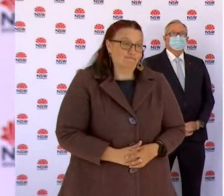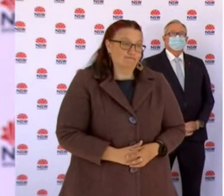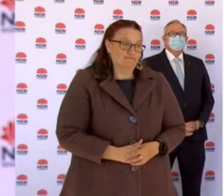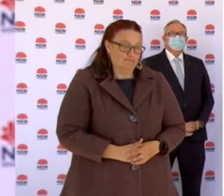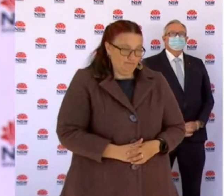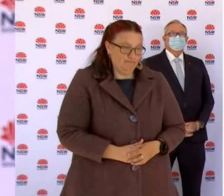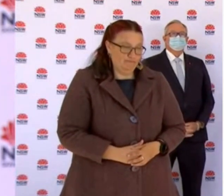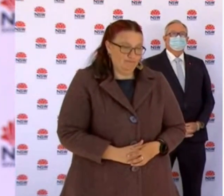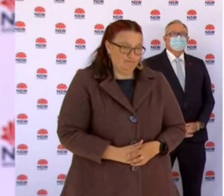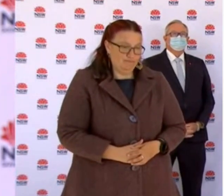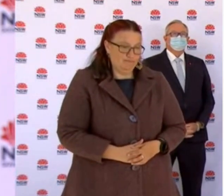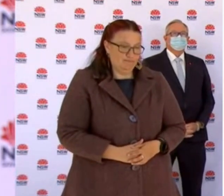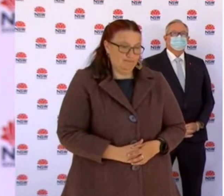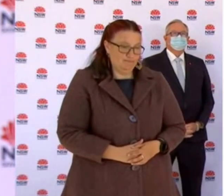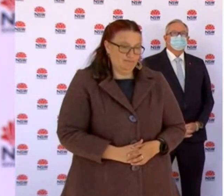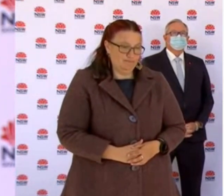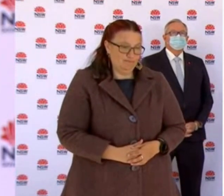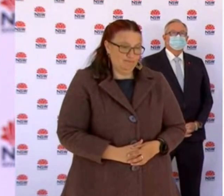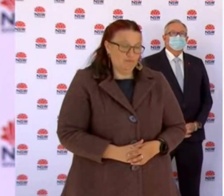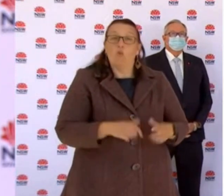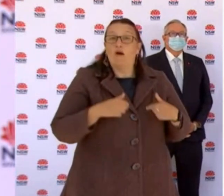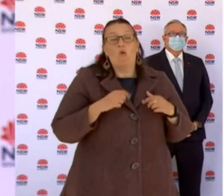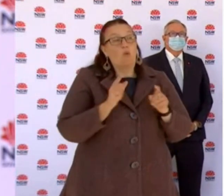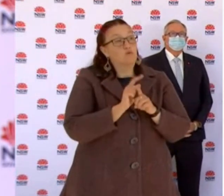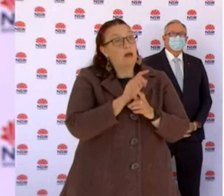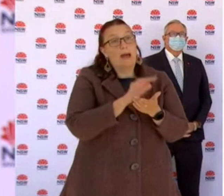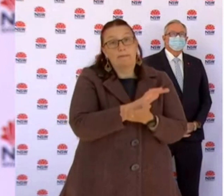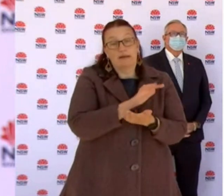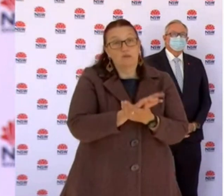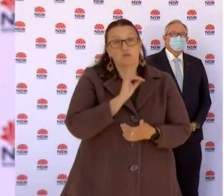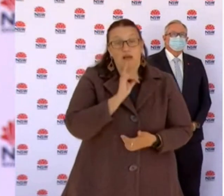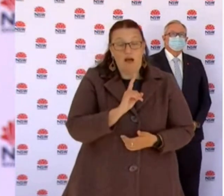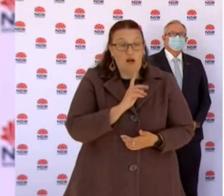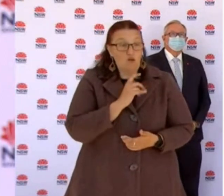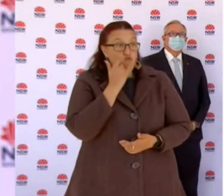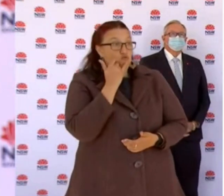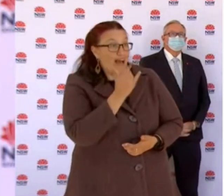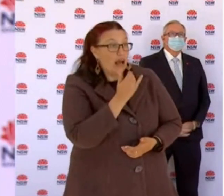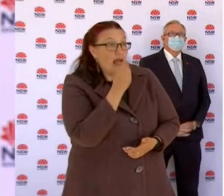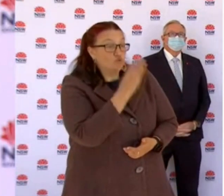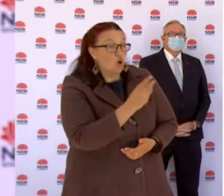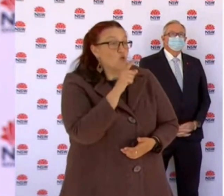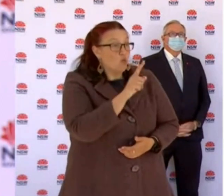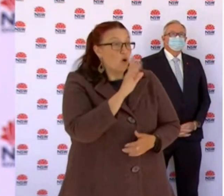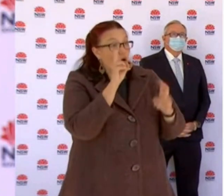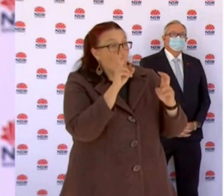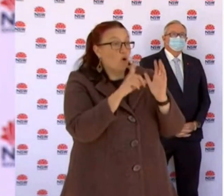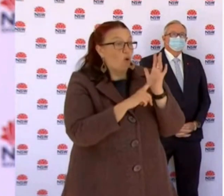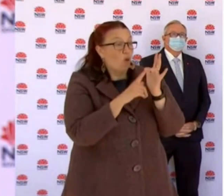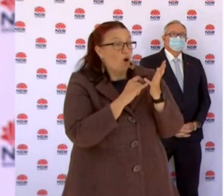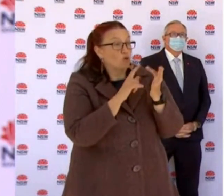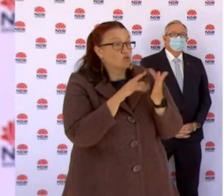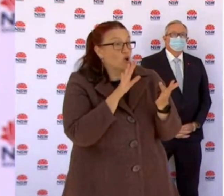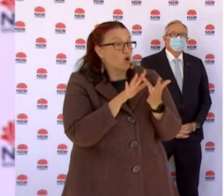are often advising their close contacts through their social networks, even by the time we're getting to them, to tell them, you know, they've already